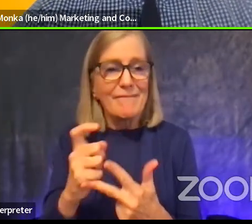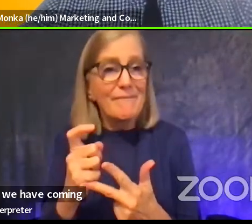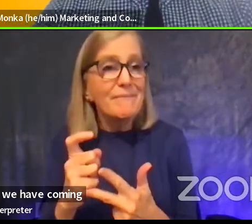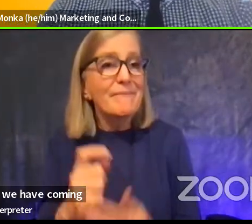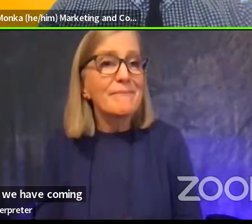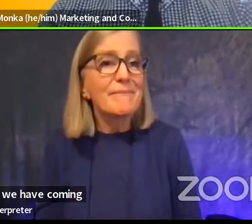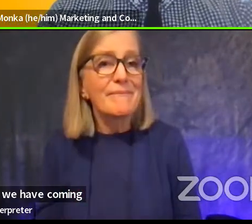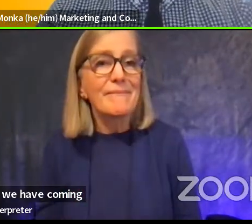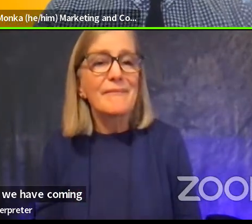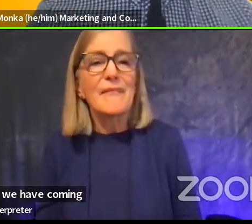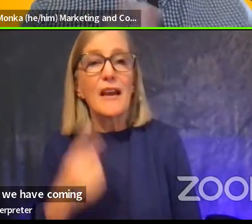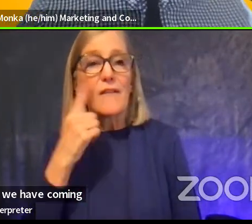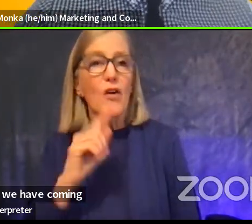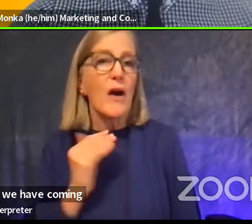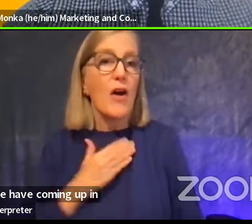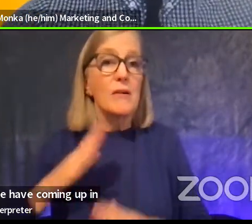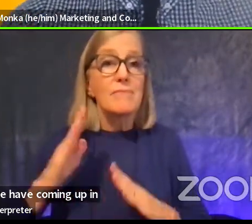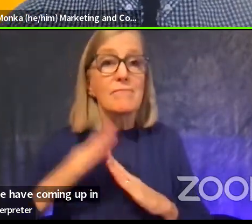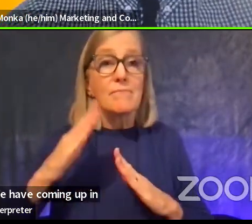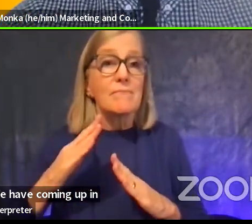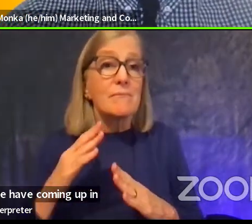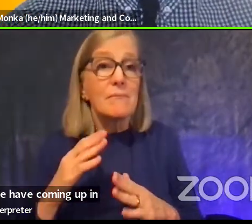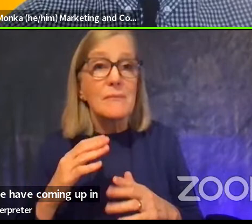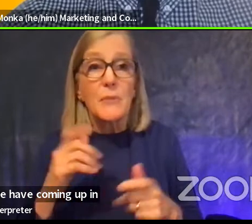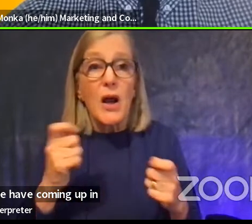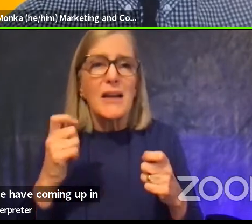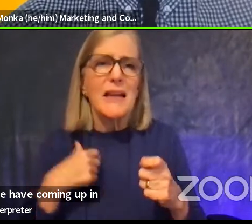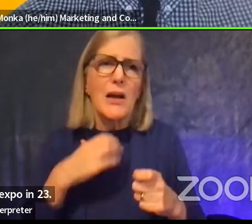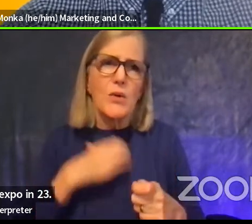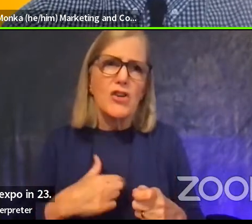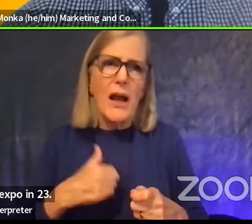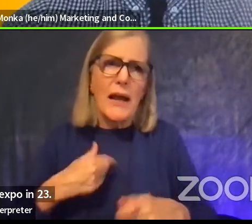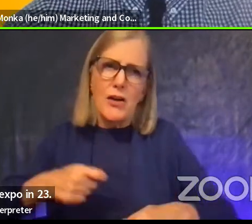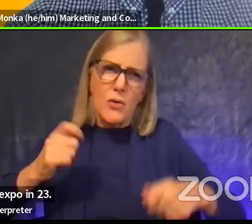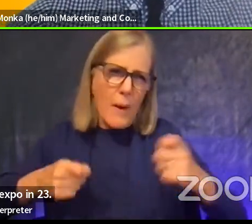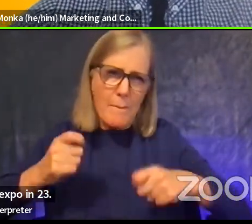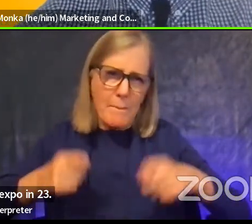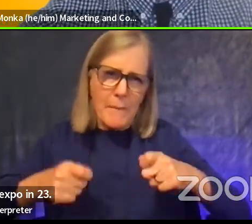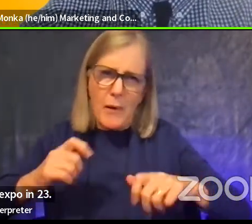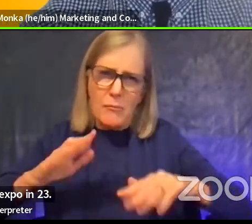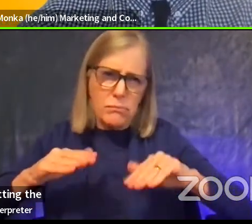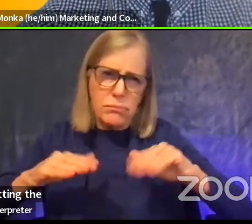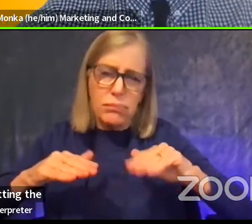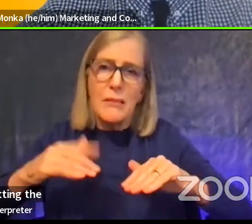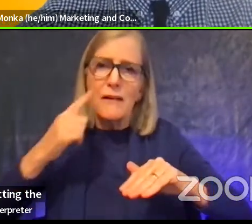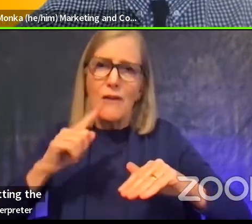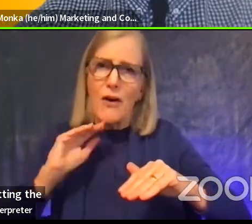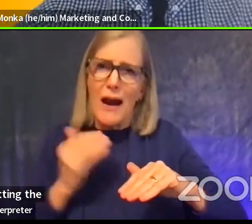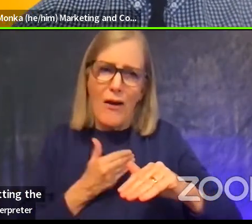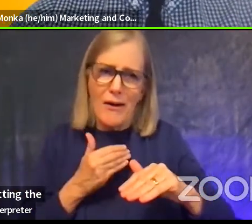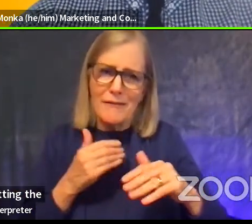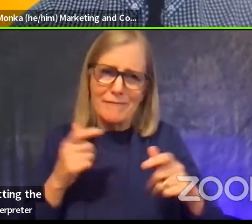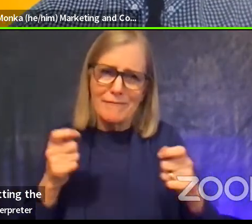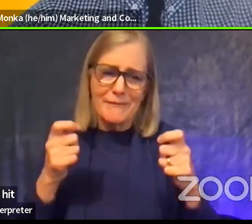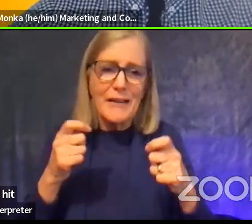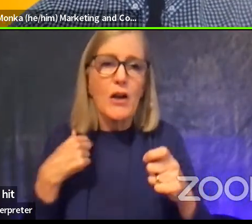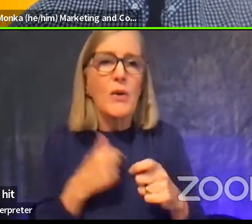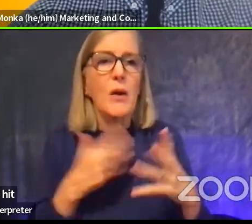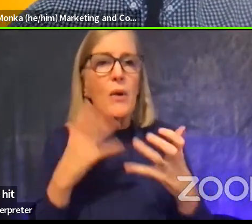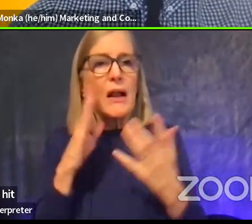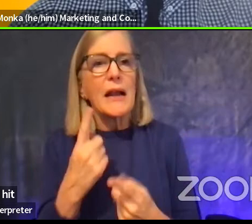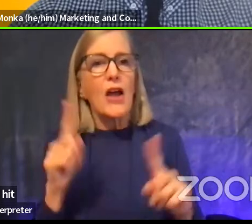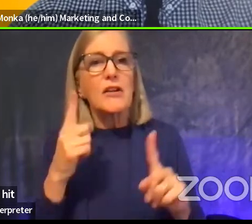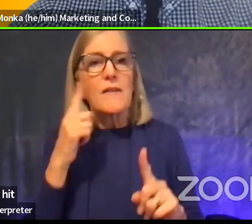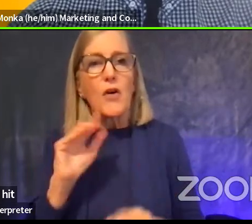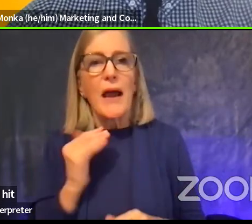And for our grand prize, I don't have a drum behind me, but I would for a buildup. But we are gonna announce that for our American